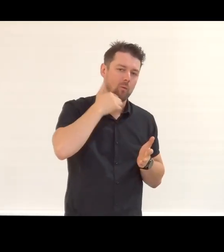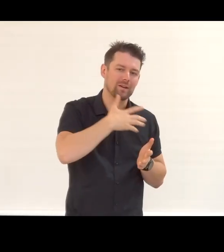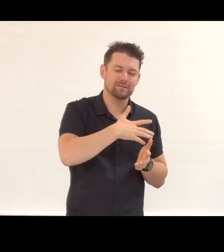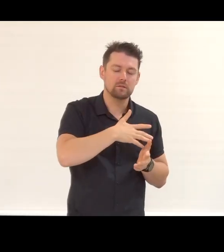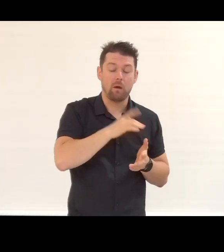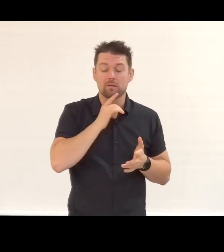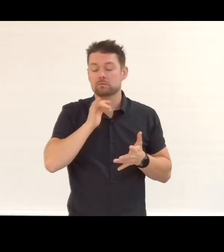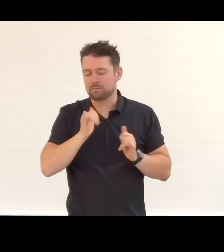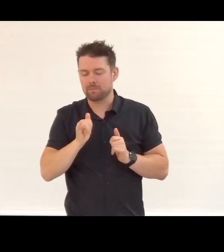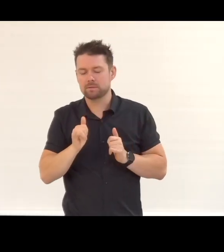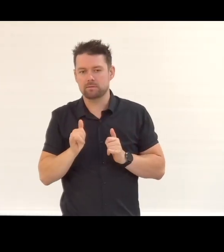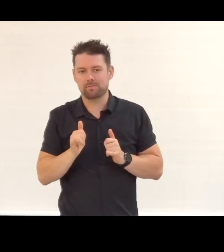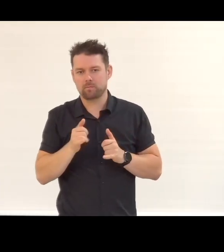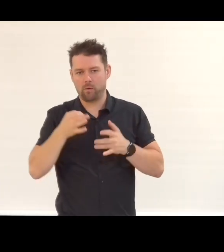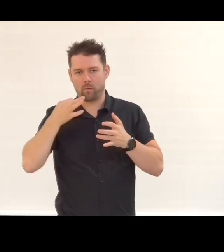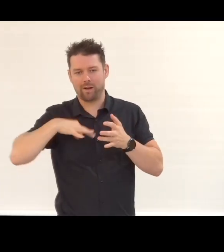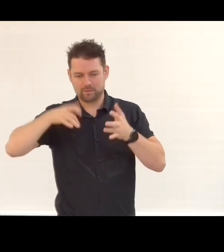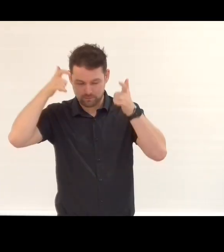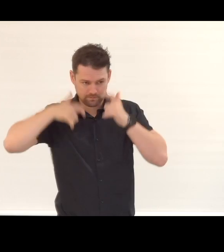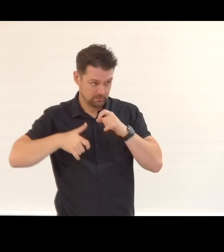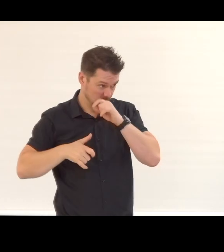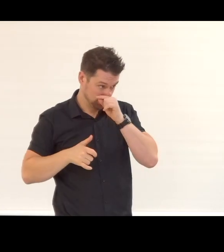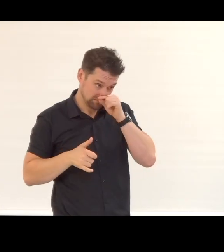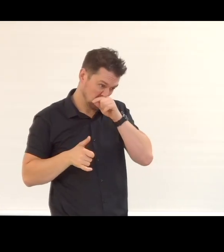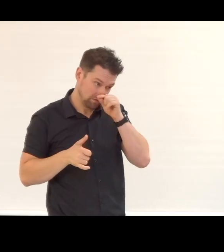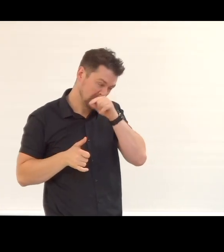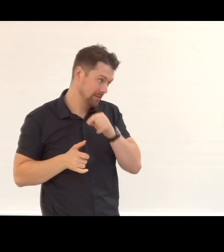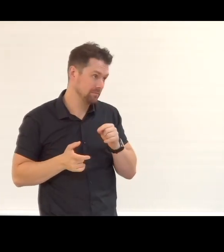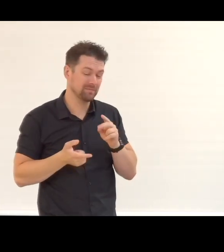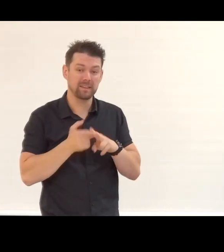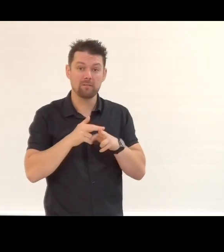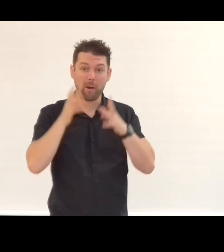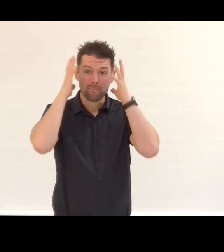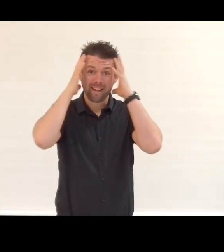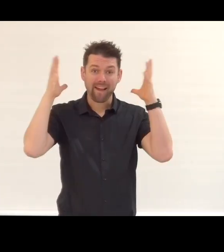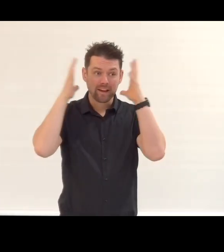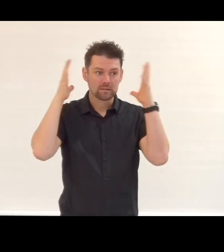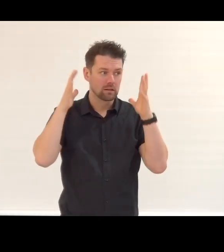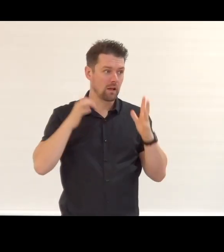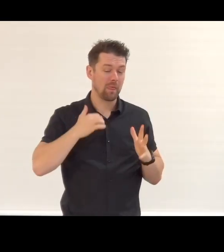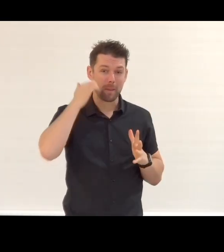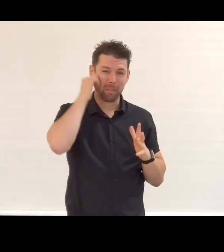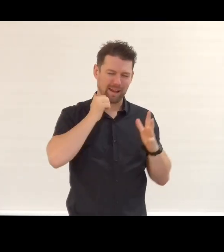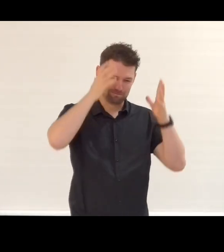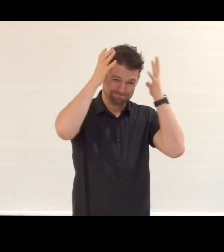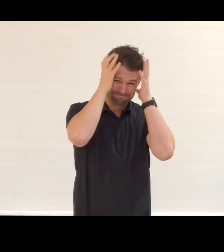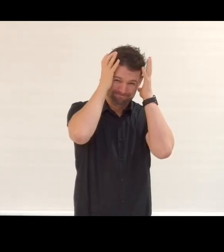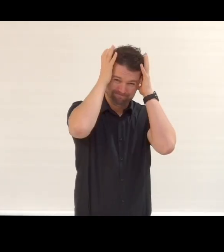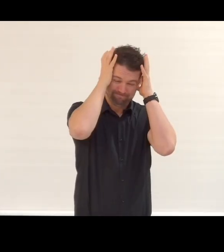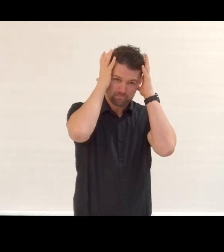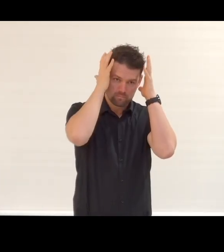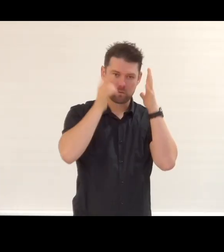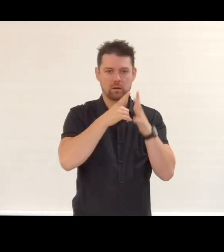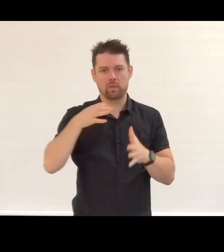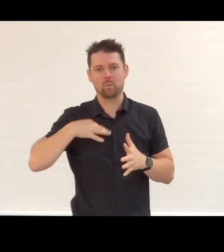sometimes we used the white ones. Also for people with a bigger head, somehow the black helmets didn't fit. So we had to come up